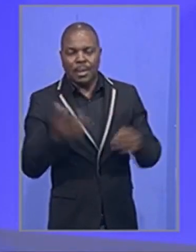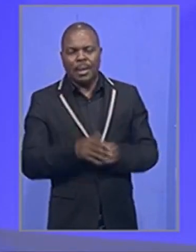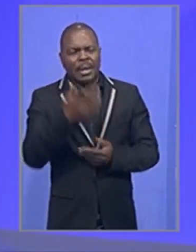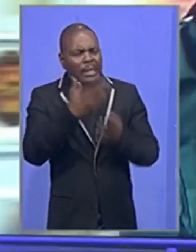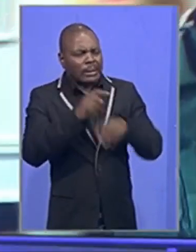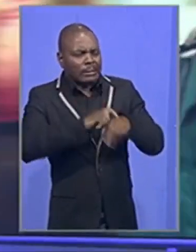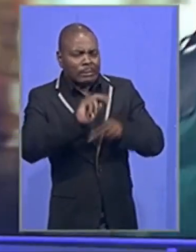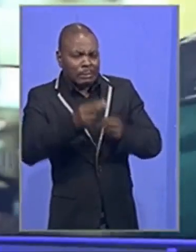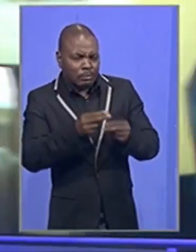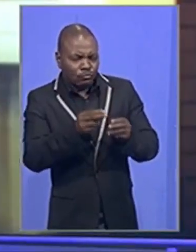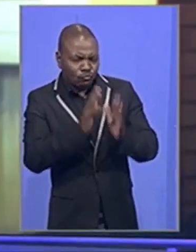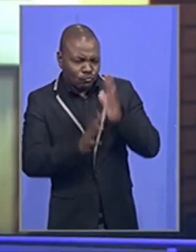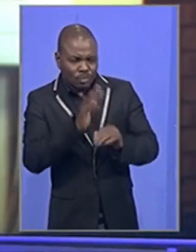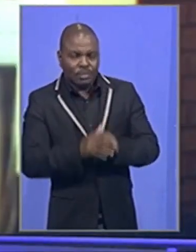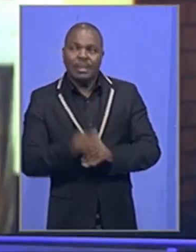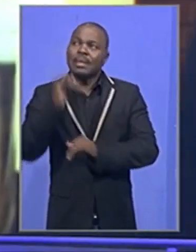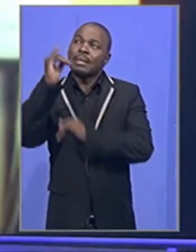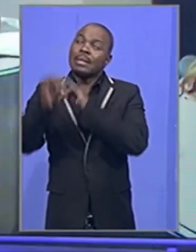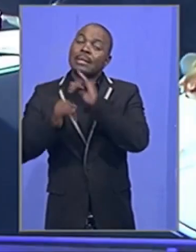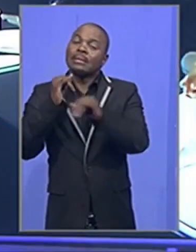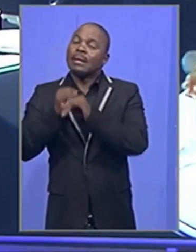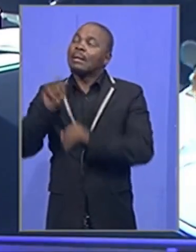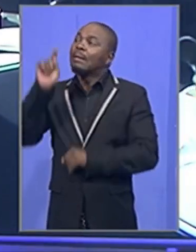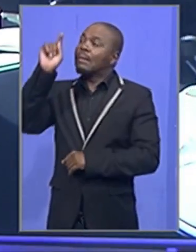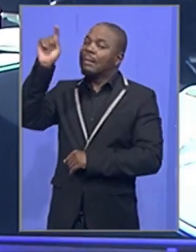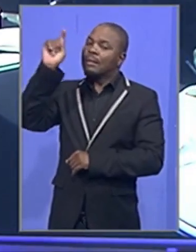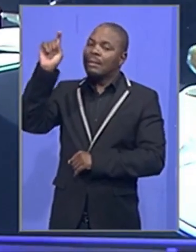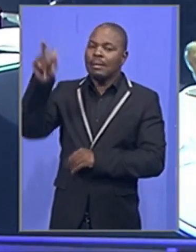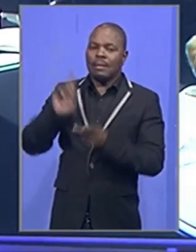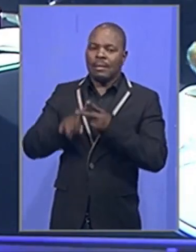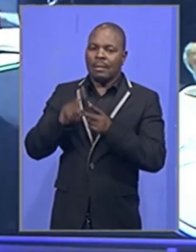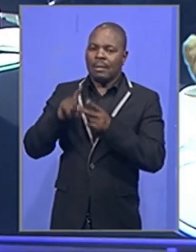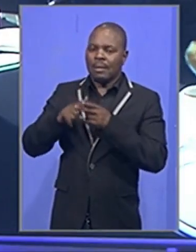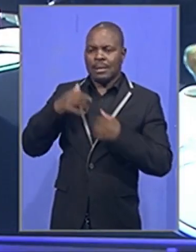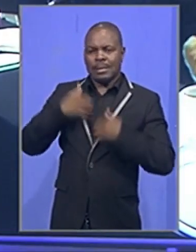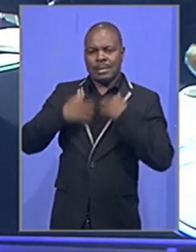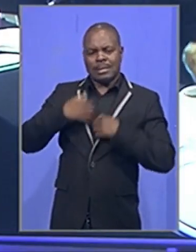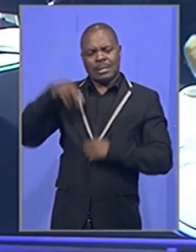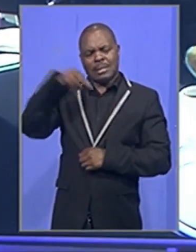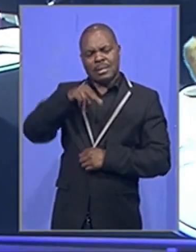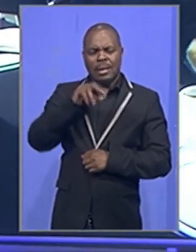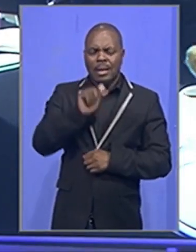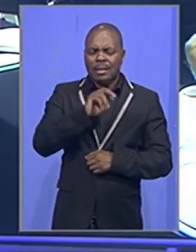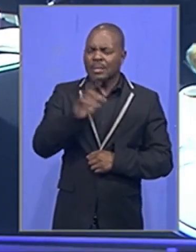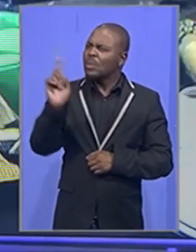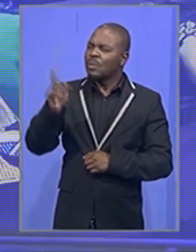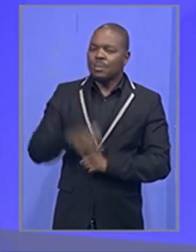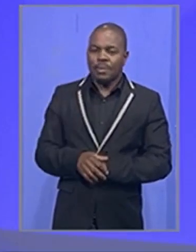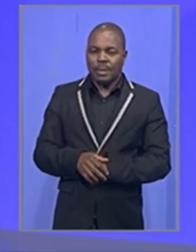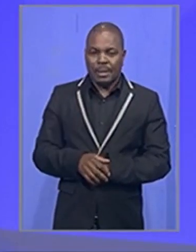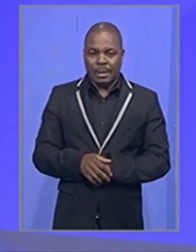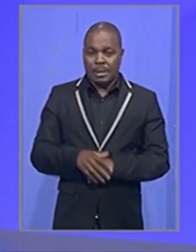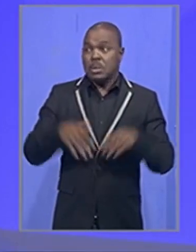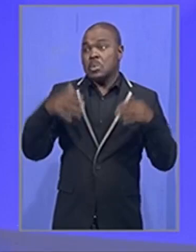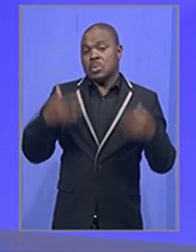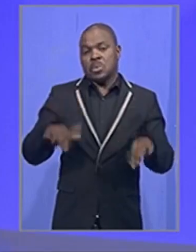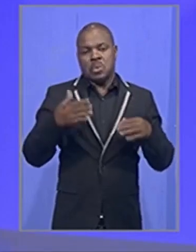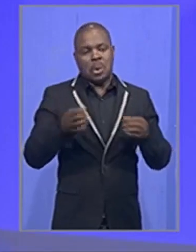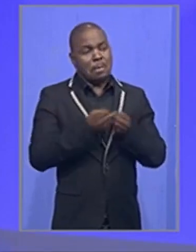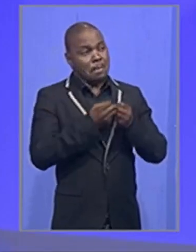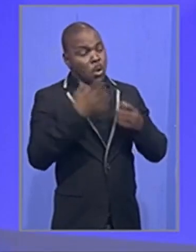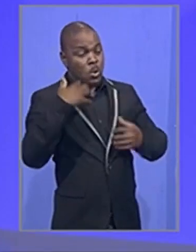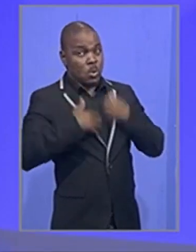lebitsong la nako e ka ba dinaha tsa matjhaba maikutlo a tsona le tebello ya tsona ka Seboka se sa ANC ke dife hona le thaselo e kgolo hobane